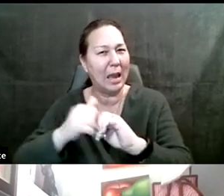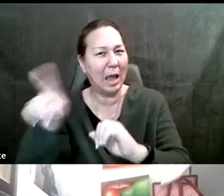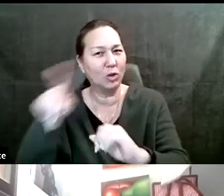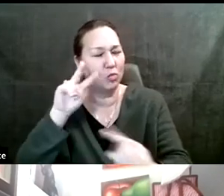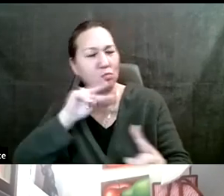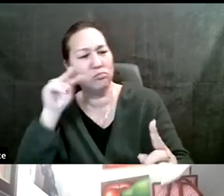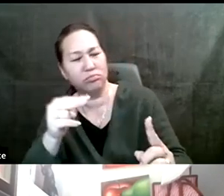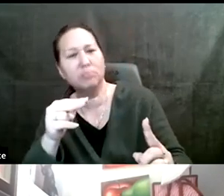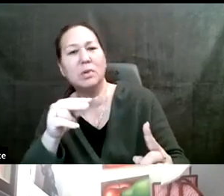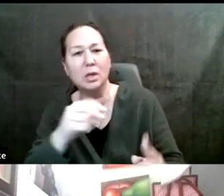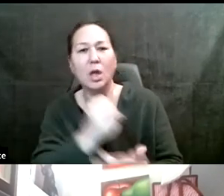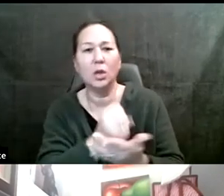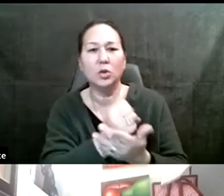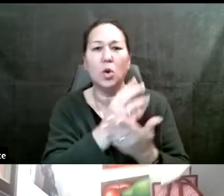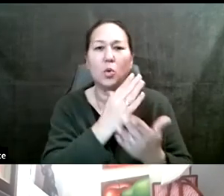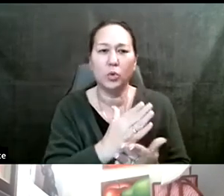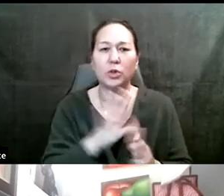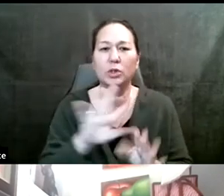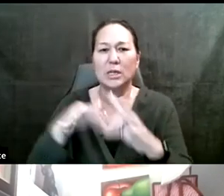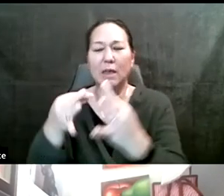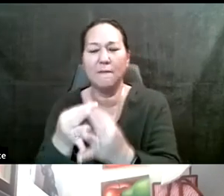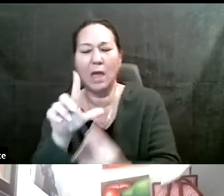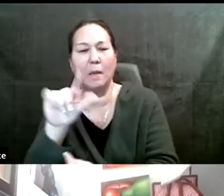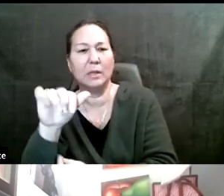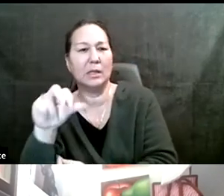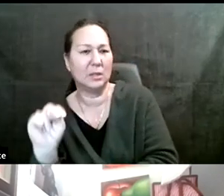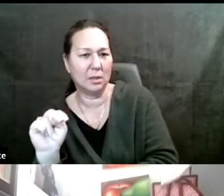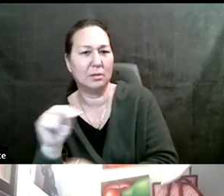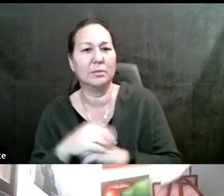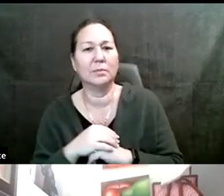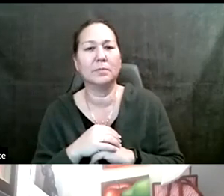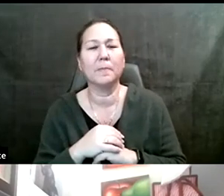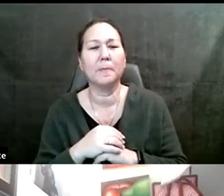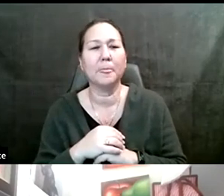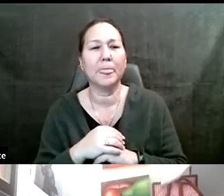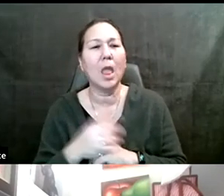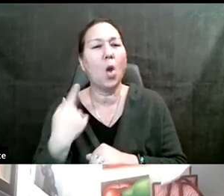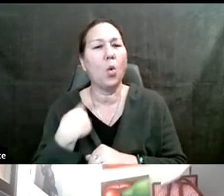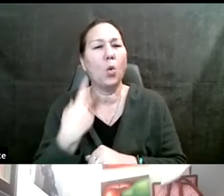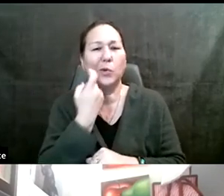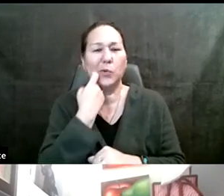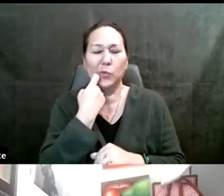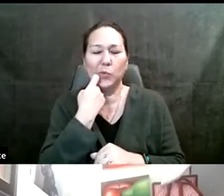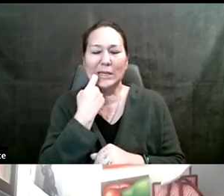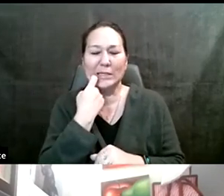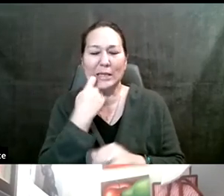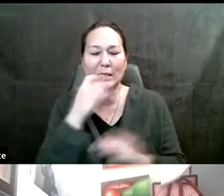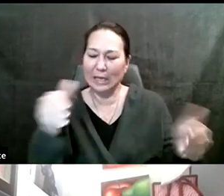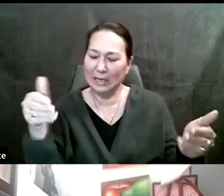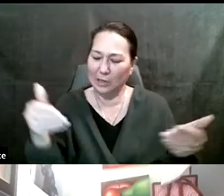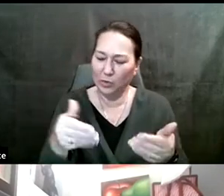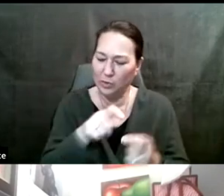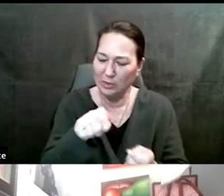Elevate as part of the regional model we actually uh recently introduced a specific